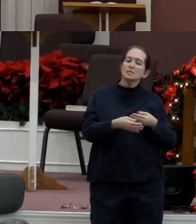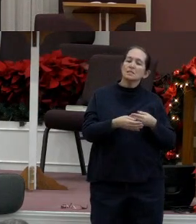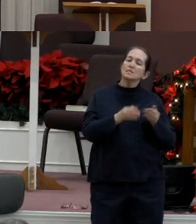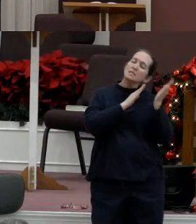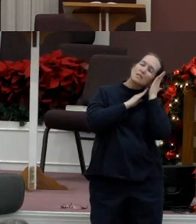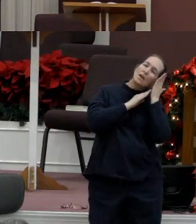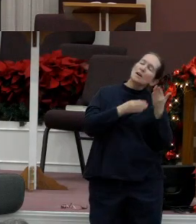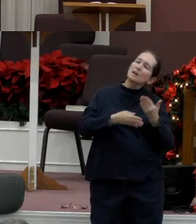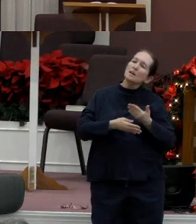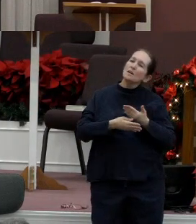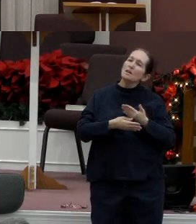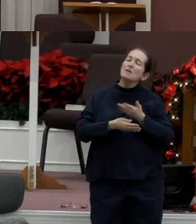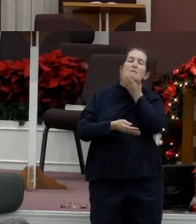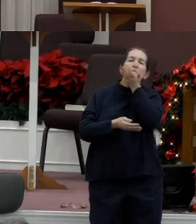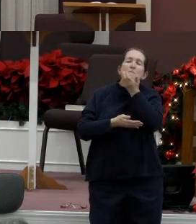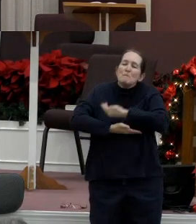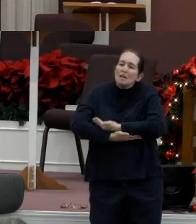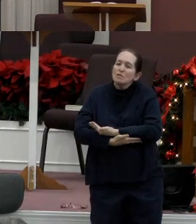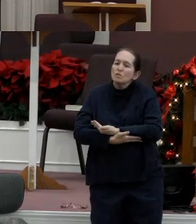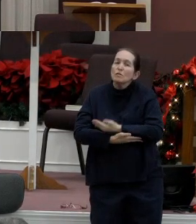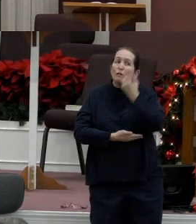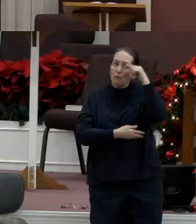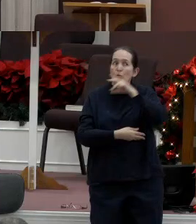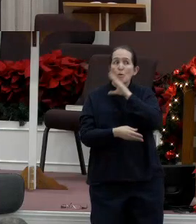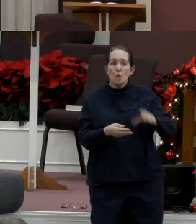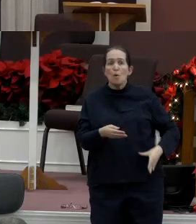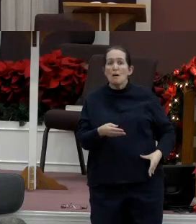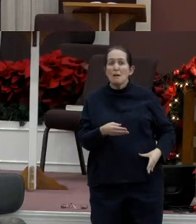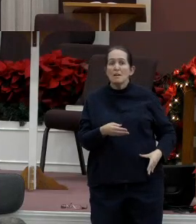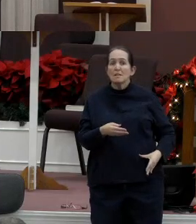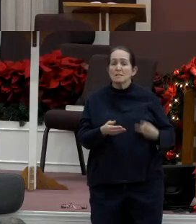For the sake of Christ, they left their flocks.